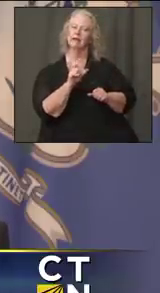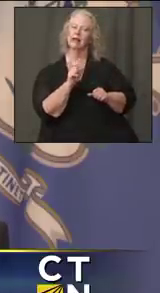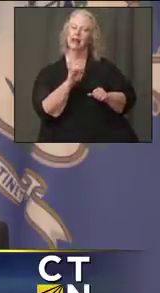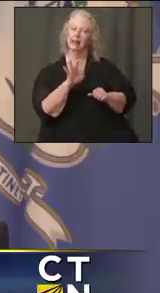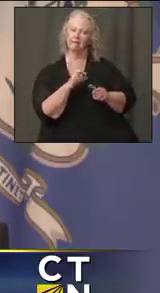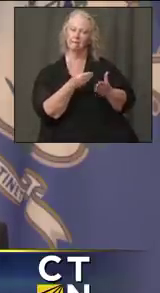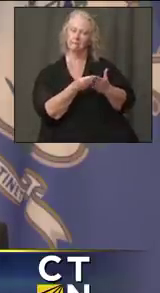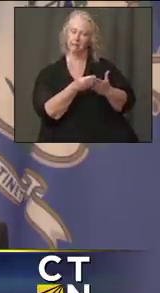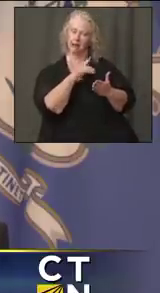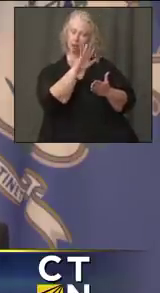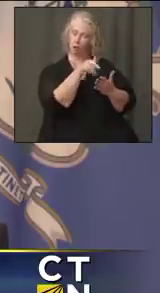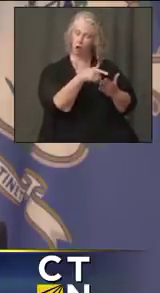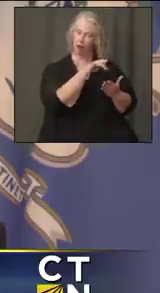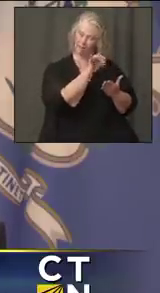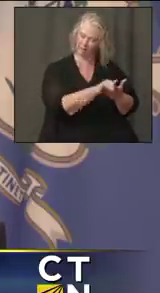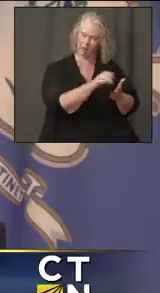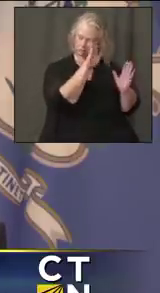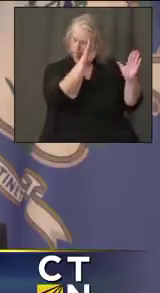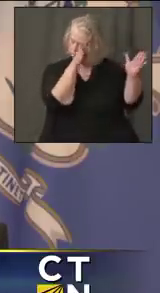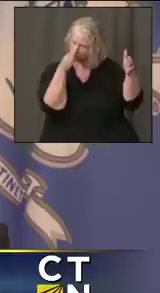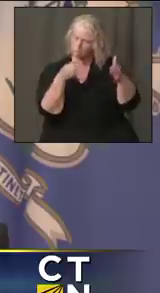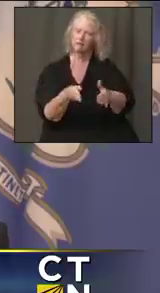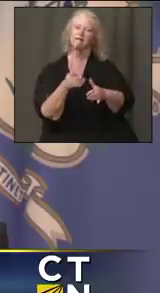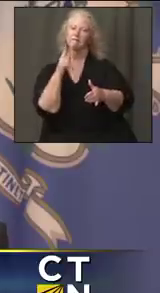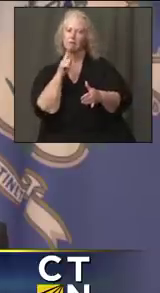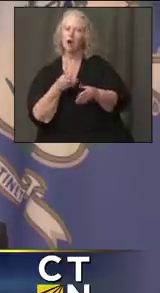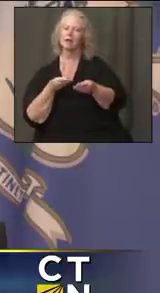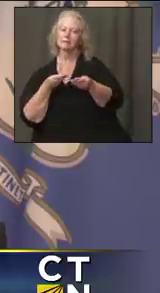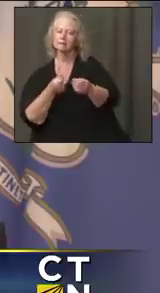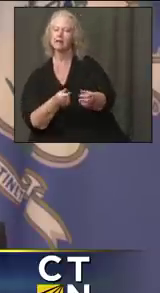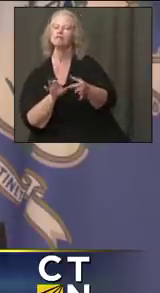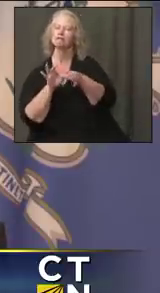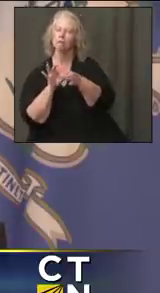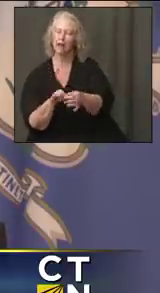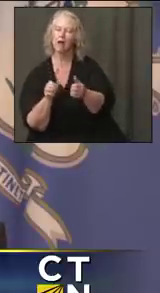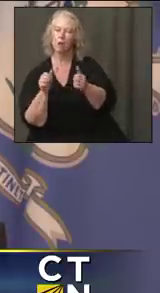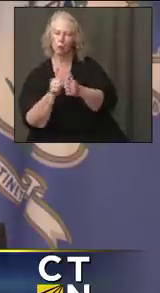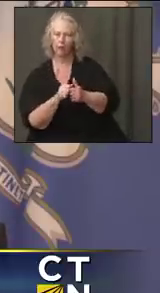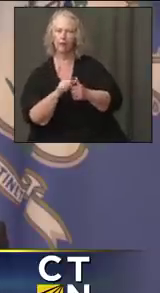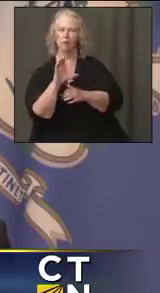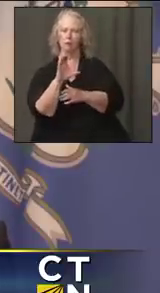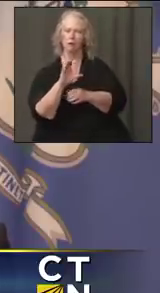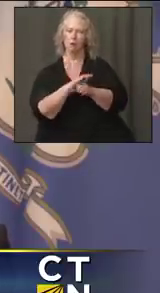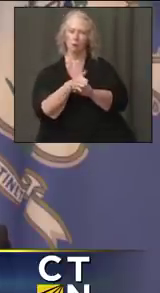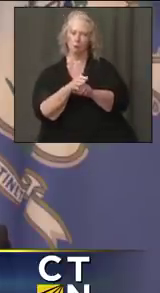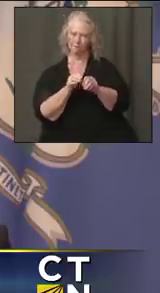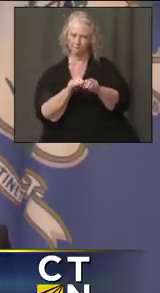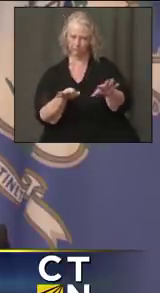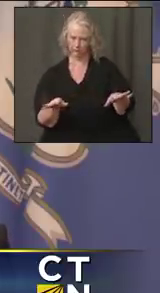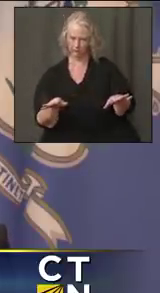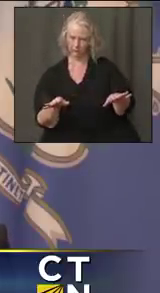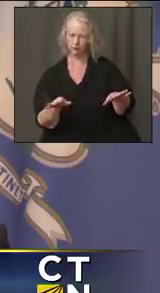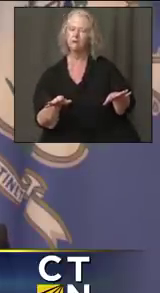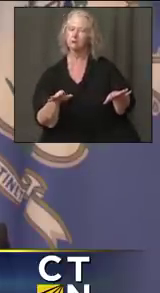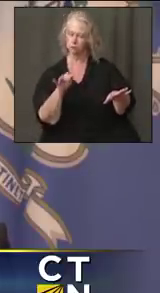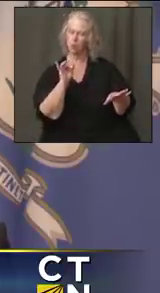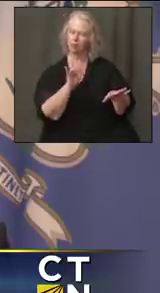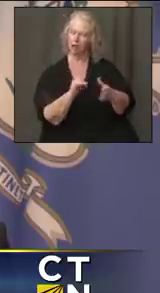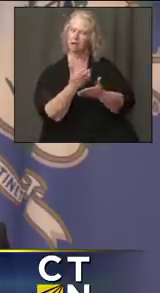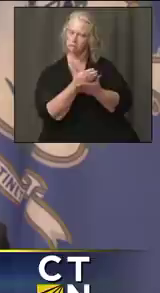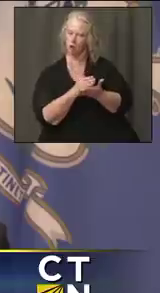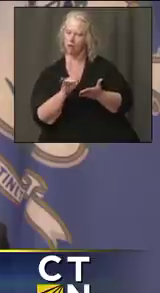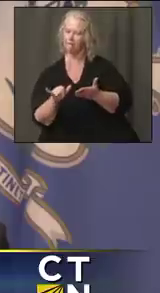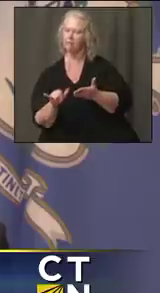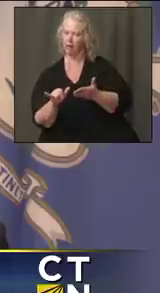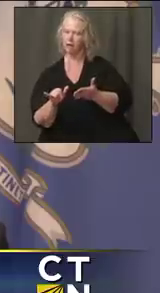to COVID-related expenses, education, retrofit education, preparing those kids is specifically part of that mission. So there